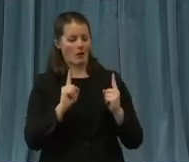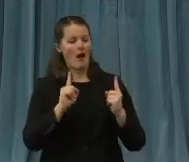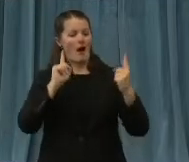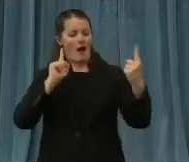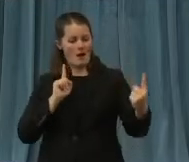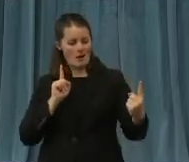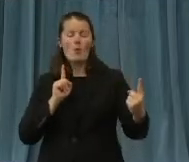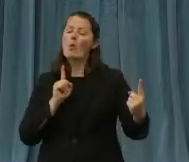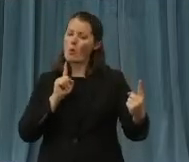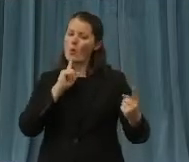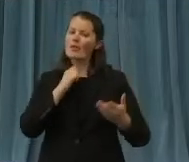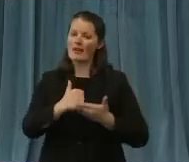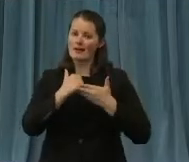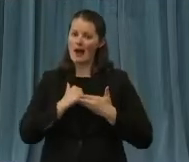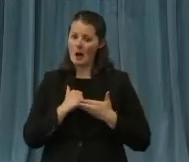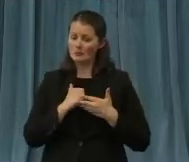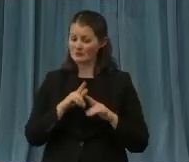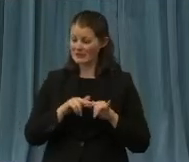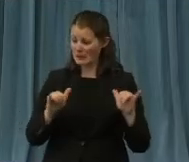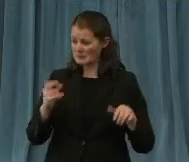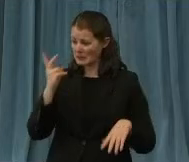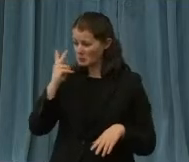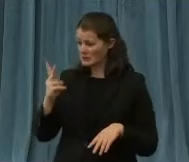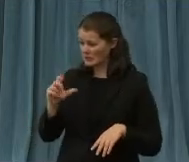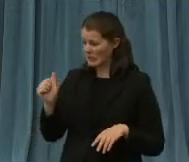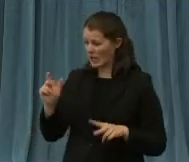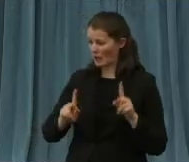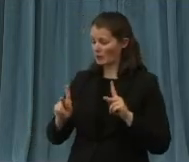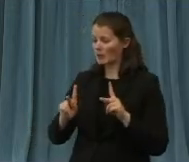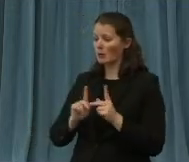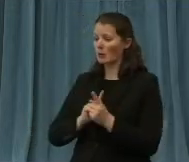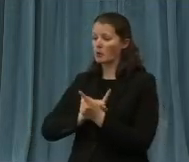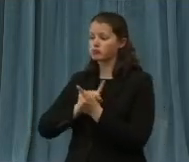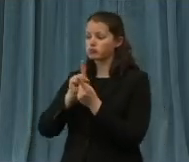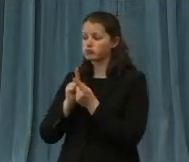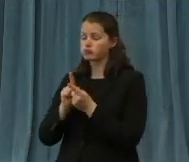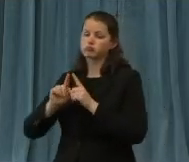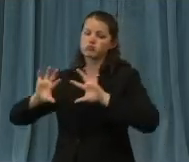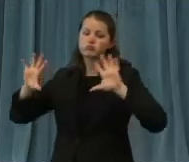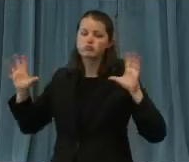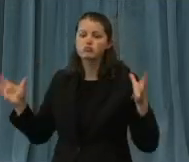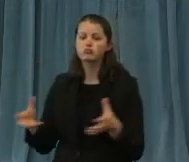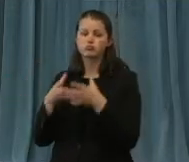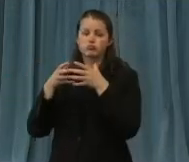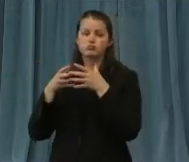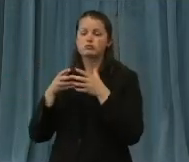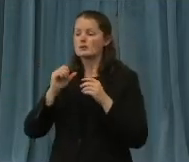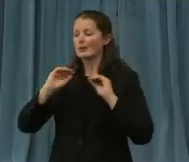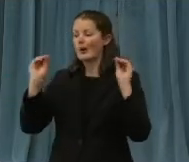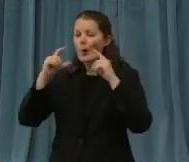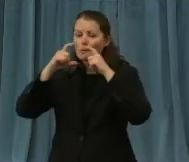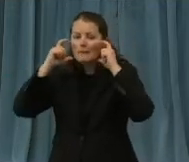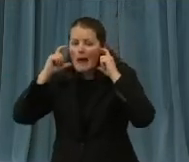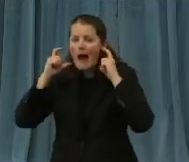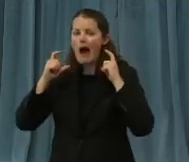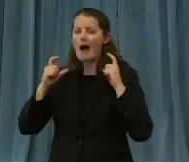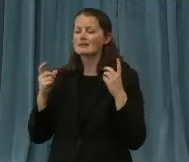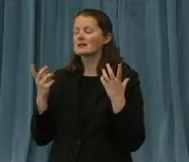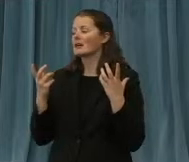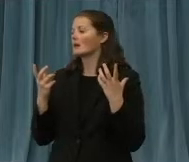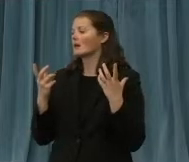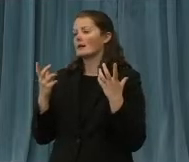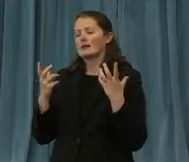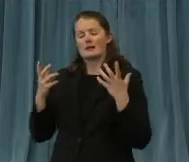encouraging. But then you see things come up and people are standing in big groups and not have any face coverings on, and it sets us back.